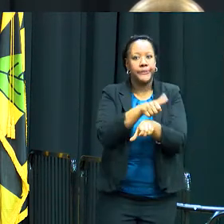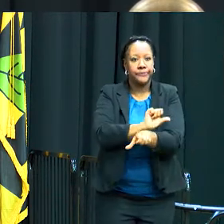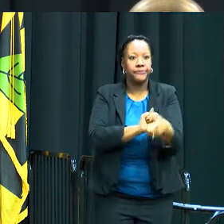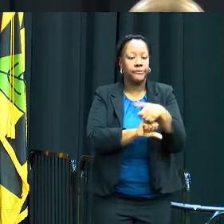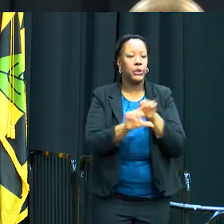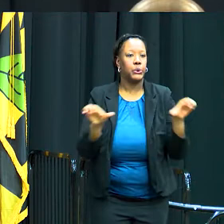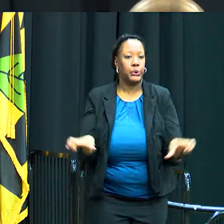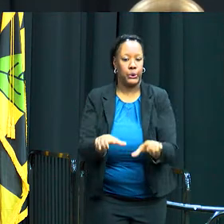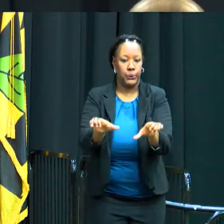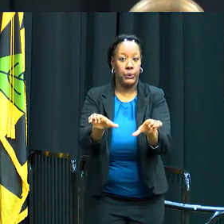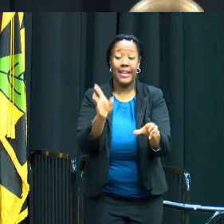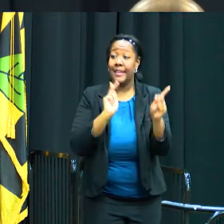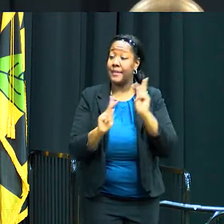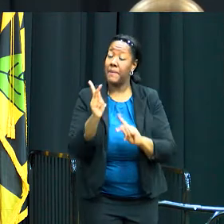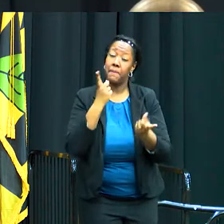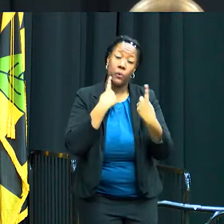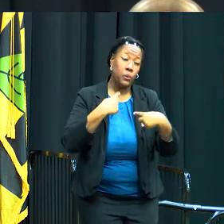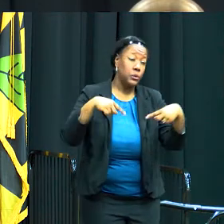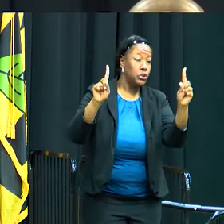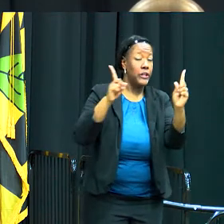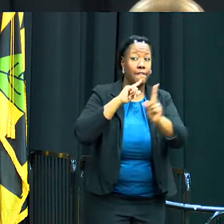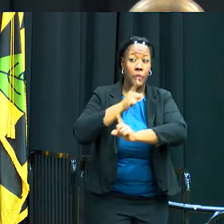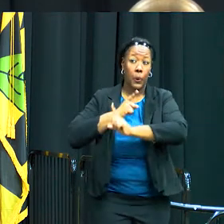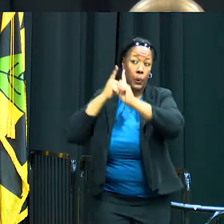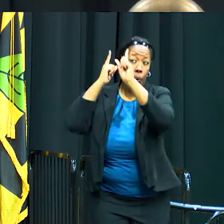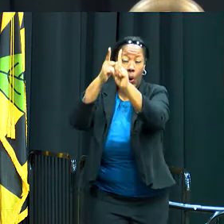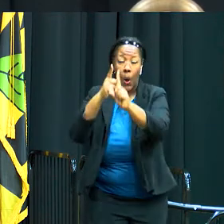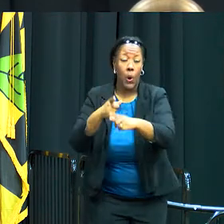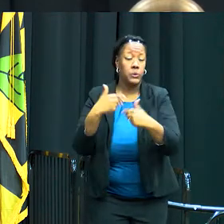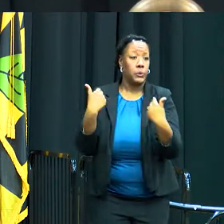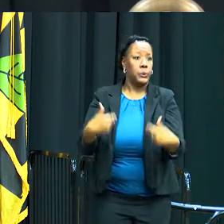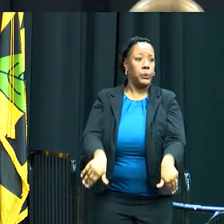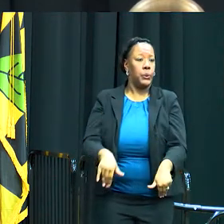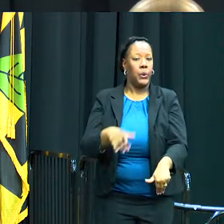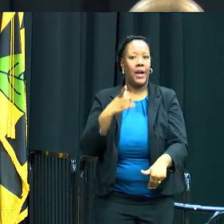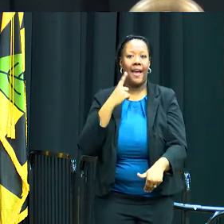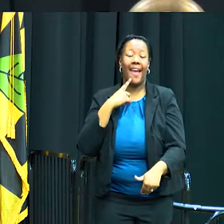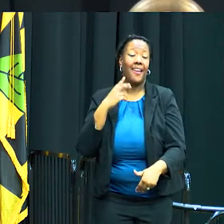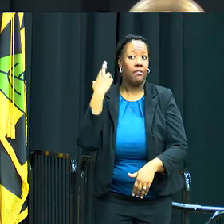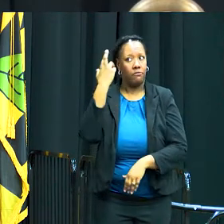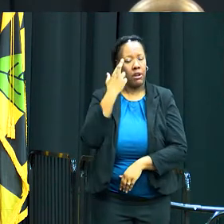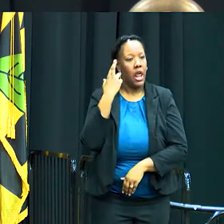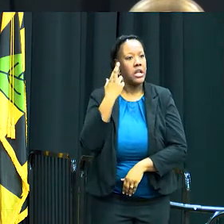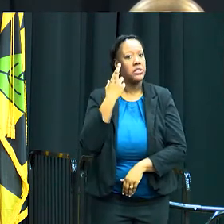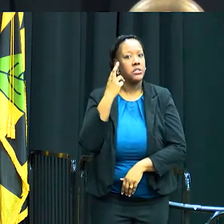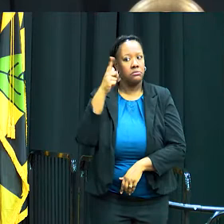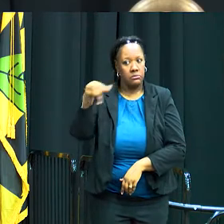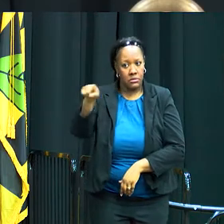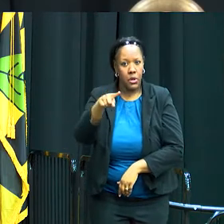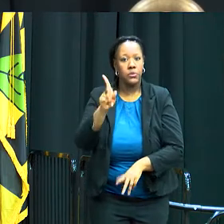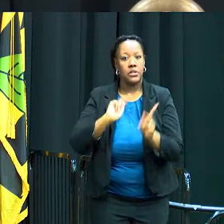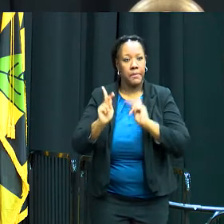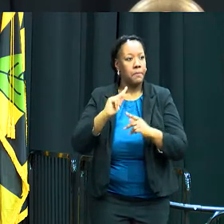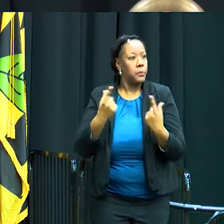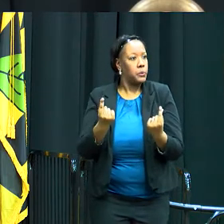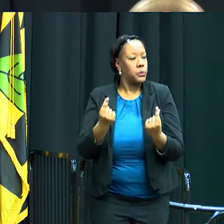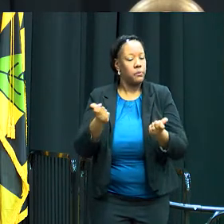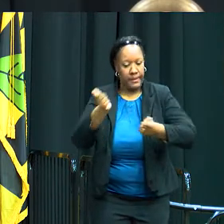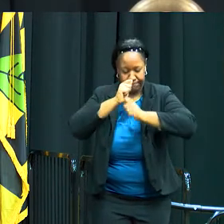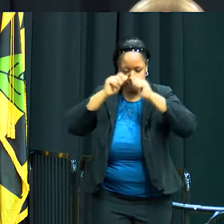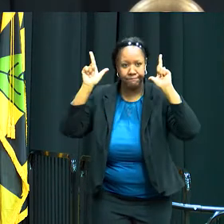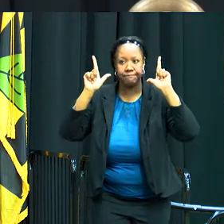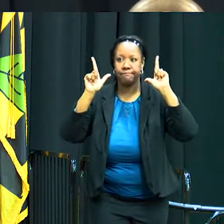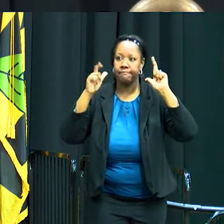the loftiest goals, the biggest successes, and realize the greatest achievements are the people who wake up. They